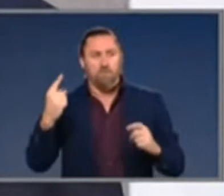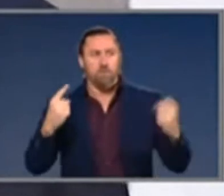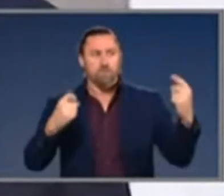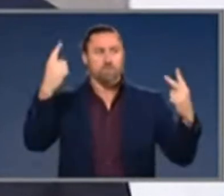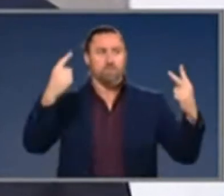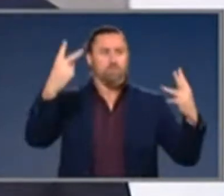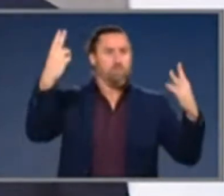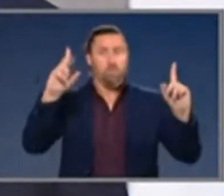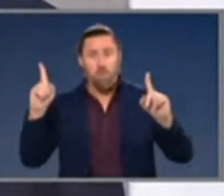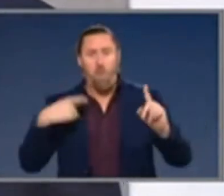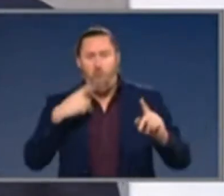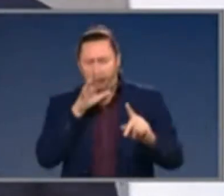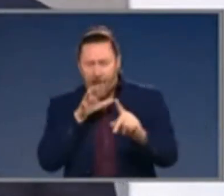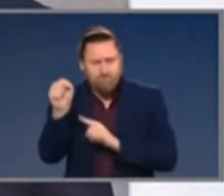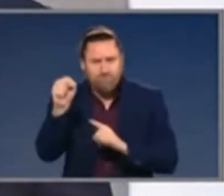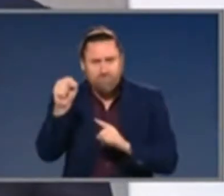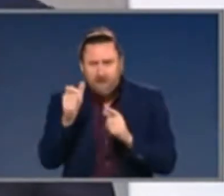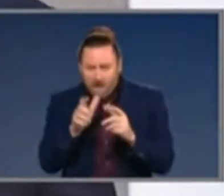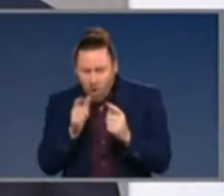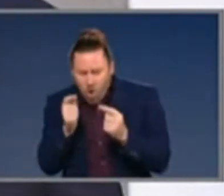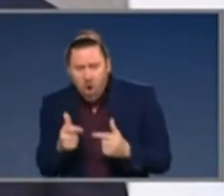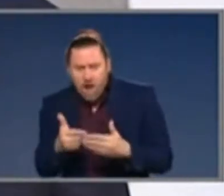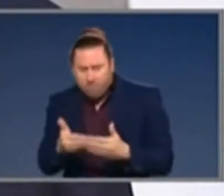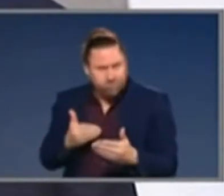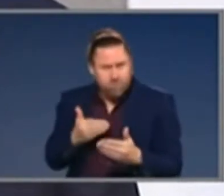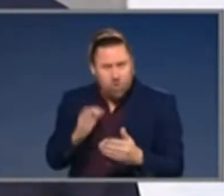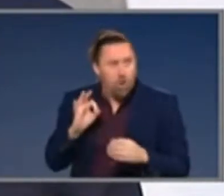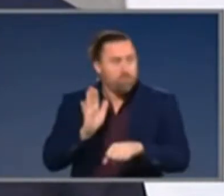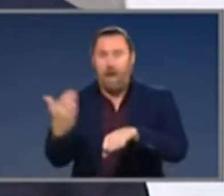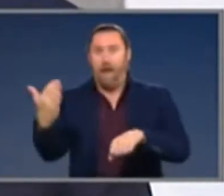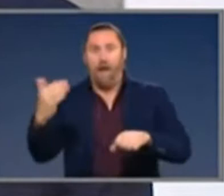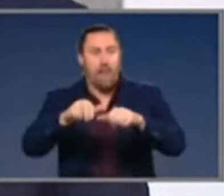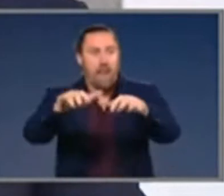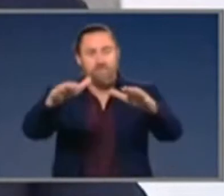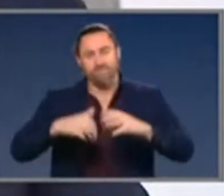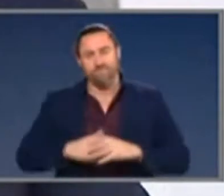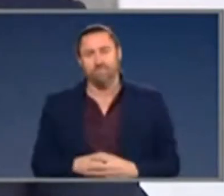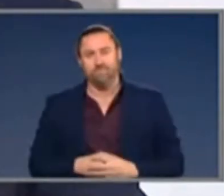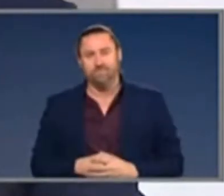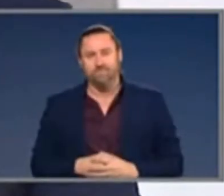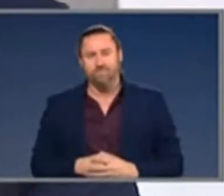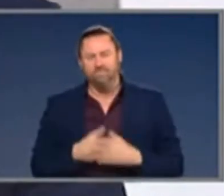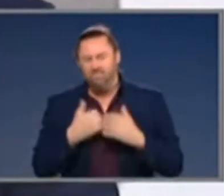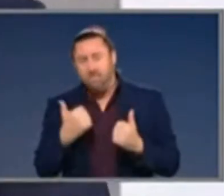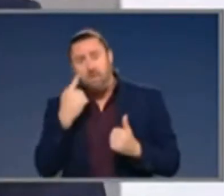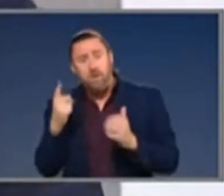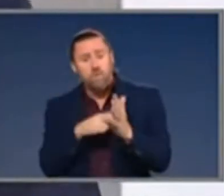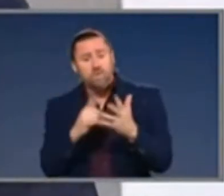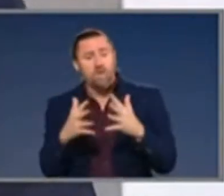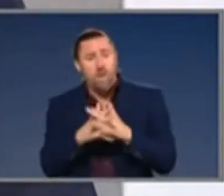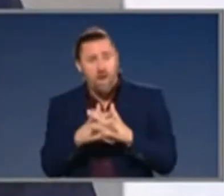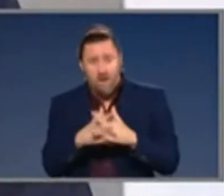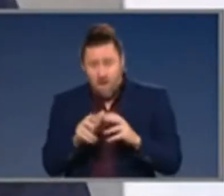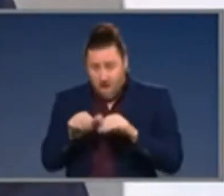we are able to identify those as early as possible. It is also pleasing to see that the outbreak in New South Wales is